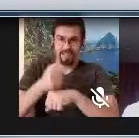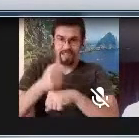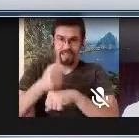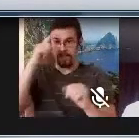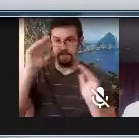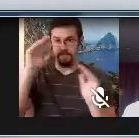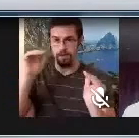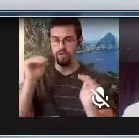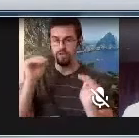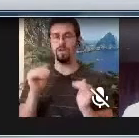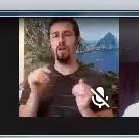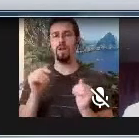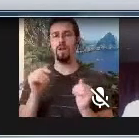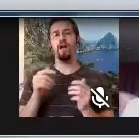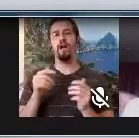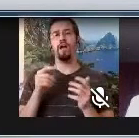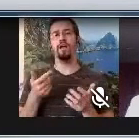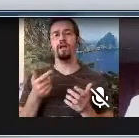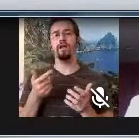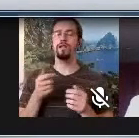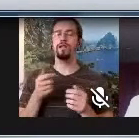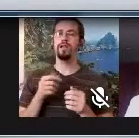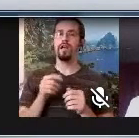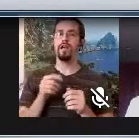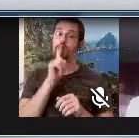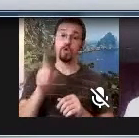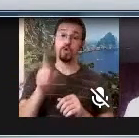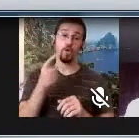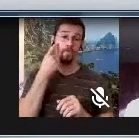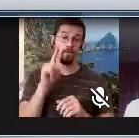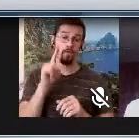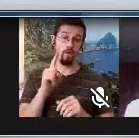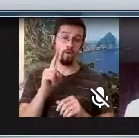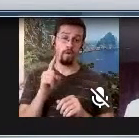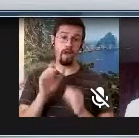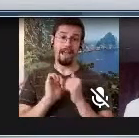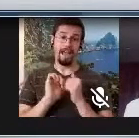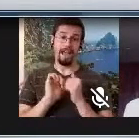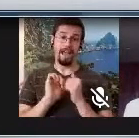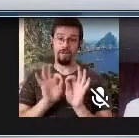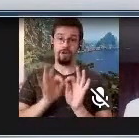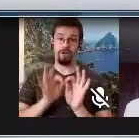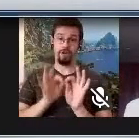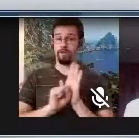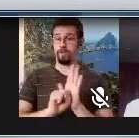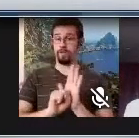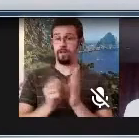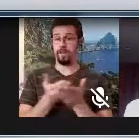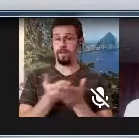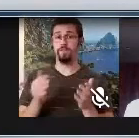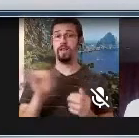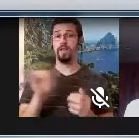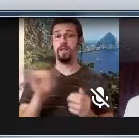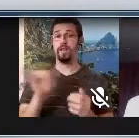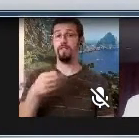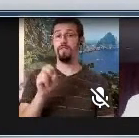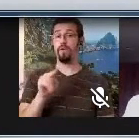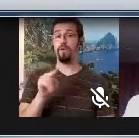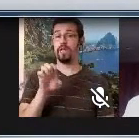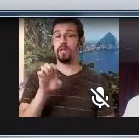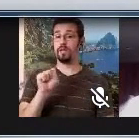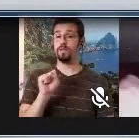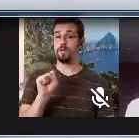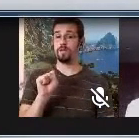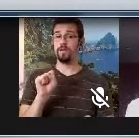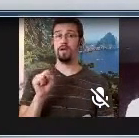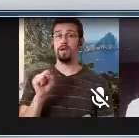in an artistic context, it's true for just how we interpret symbolic systems in general, like phonemes. We all know that people